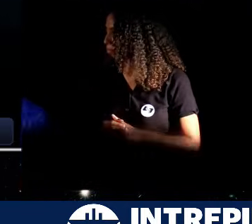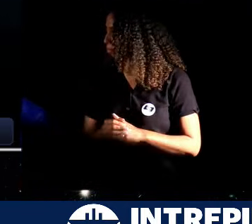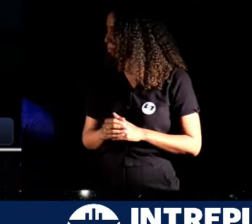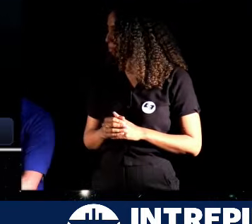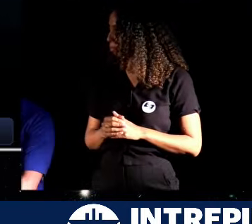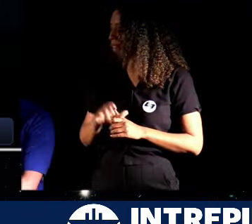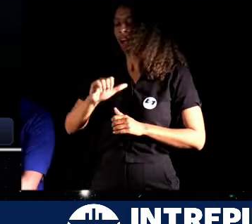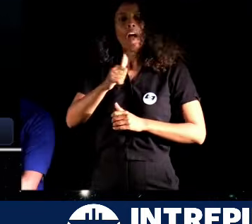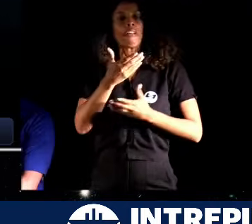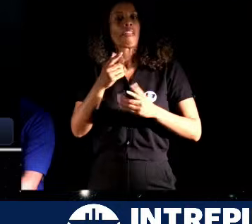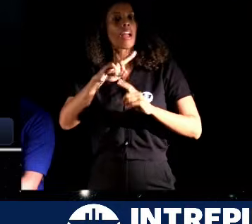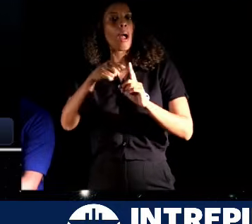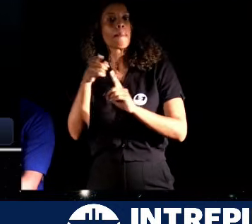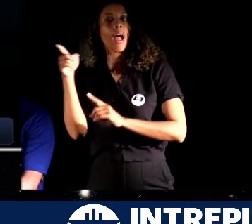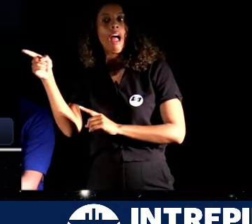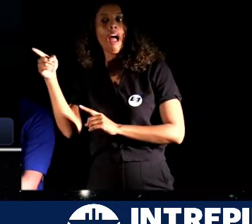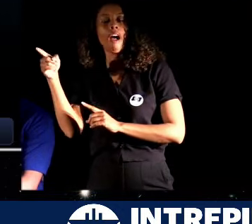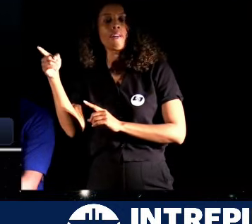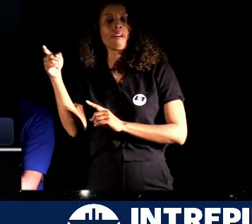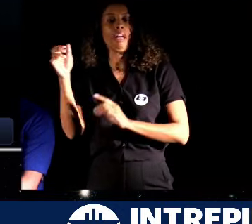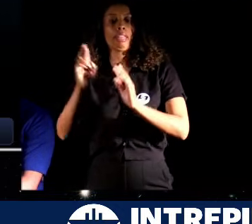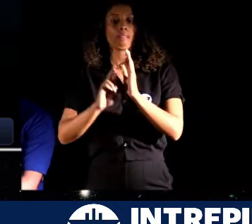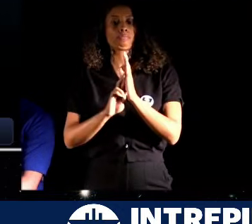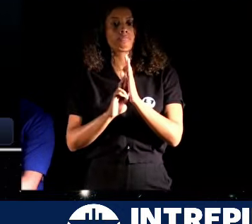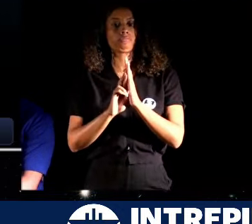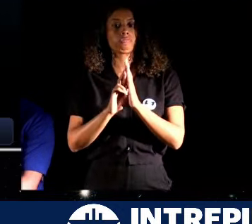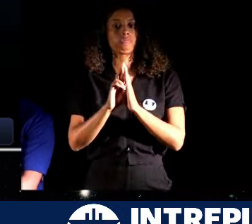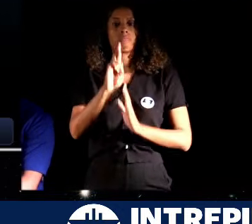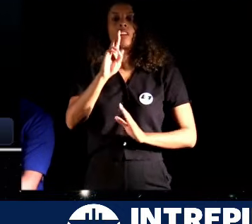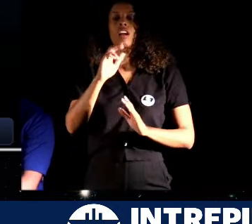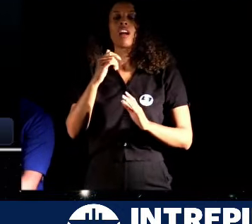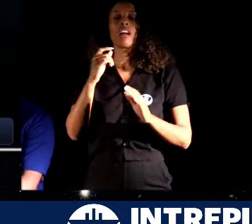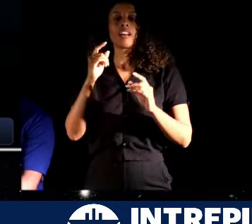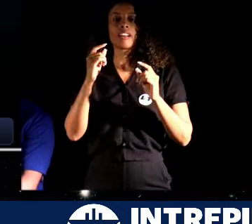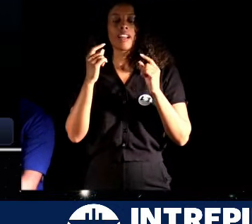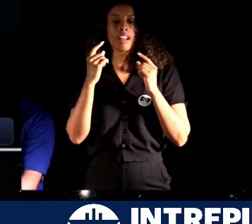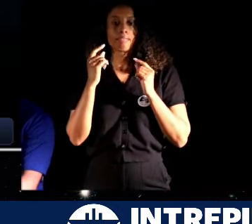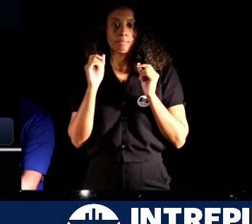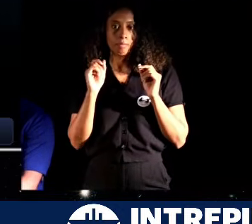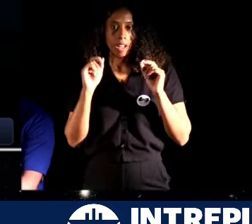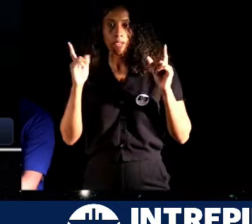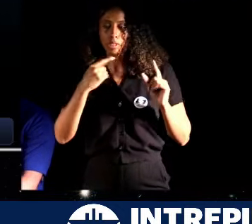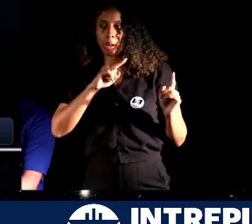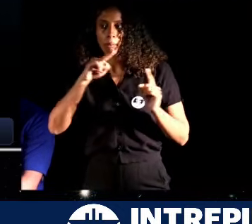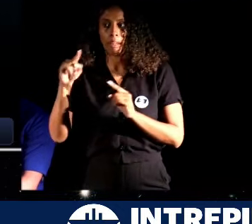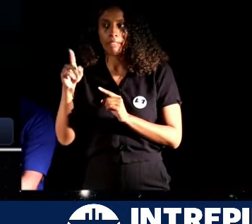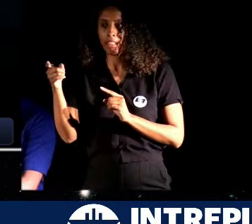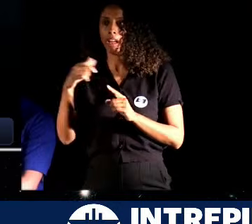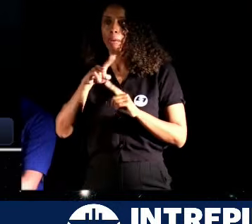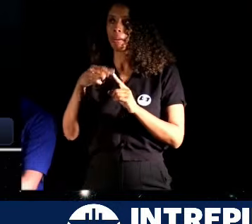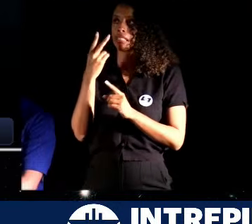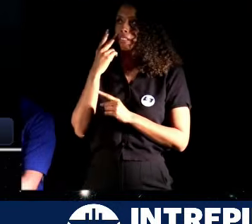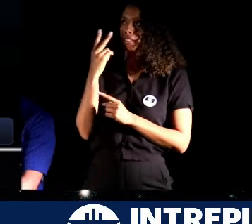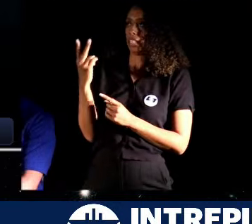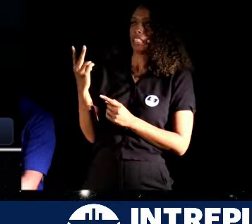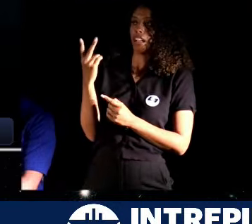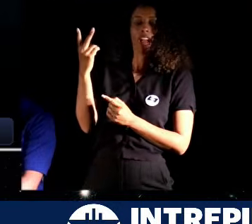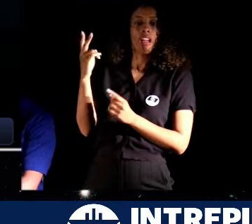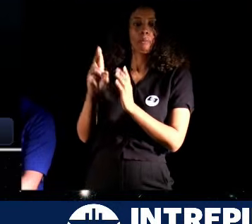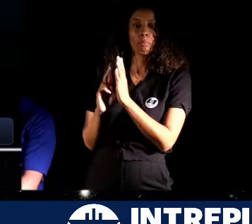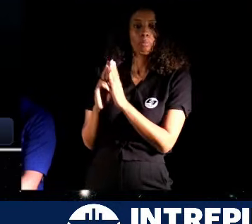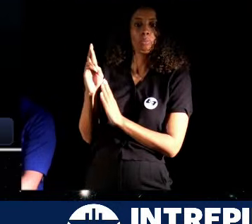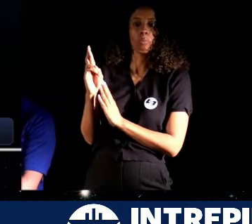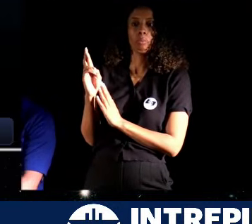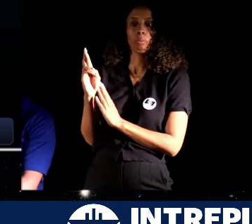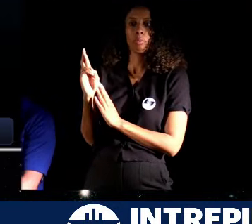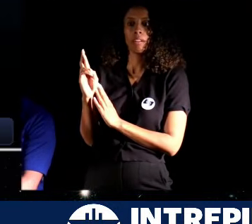the other thing about the launch, obviously, I went down there to the Cape to see the launch, and oftentimes I'm